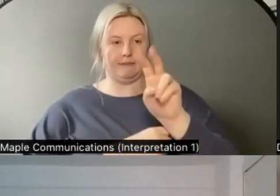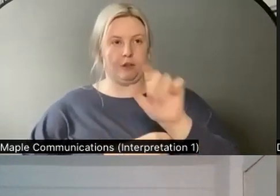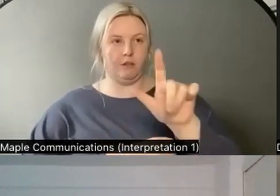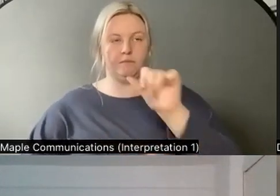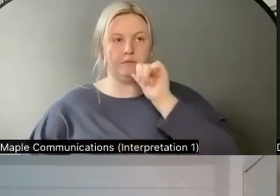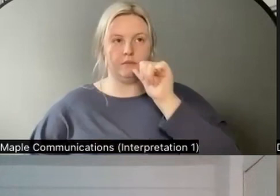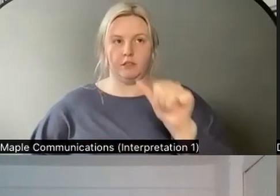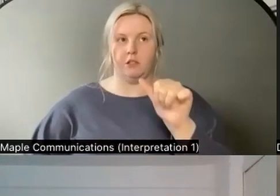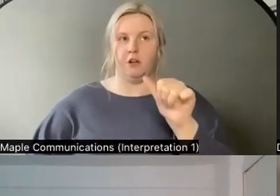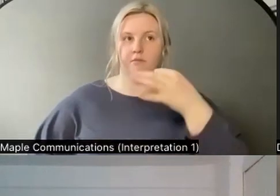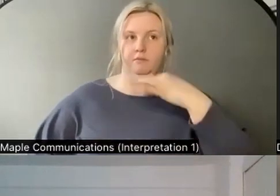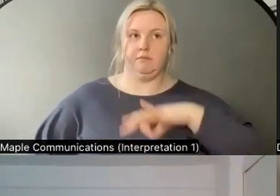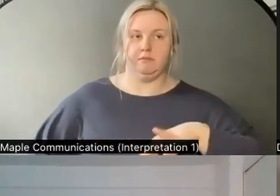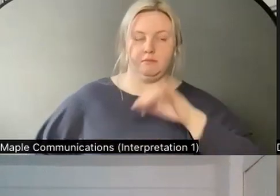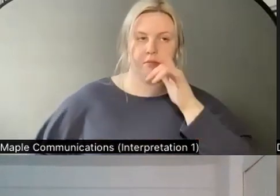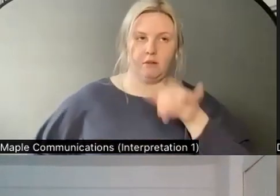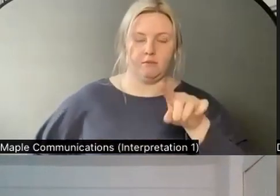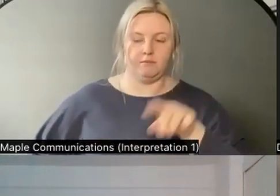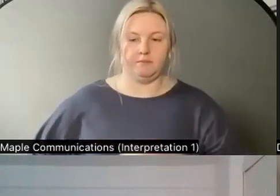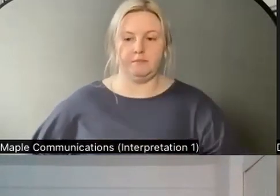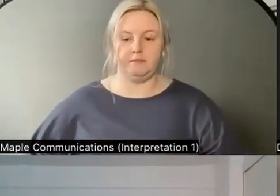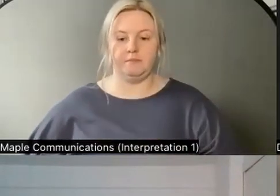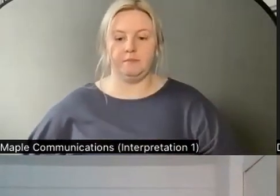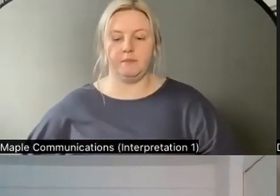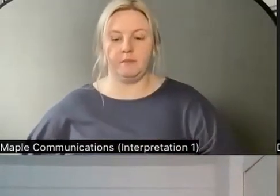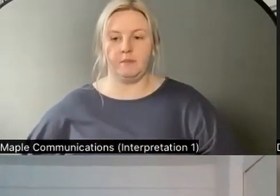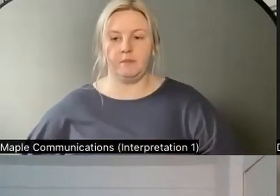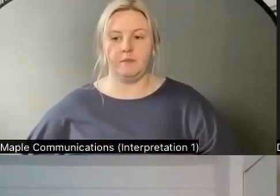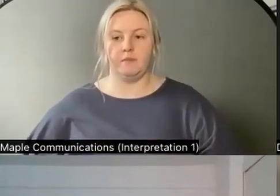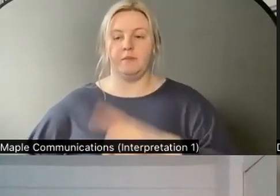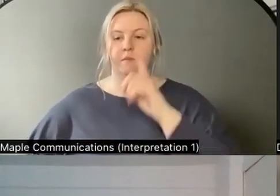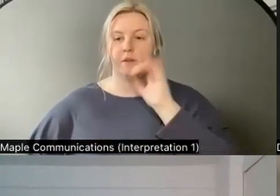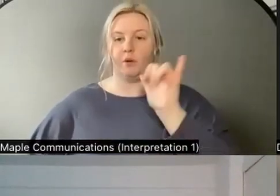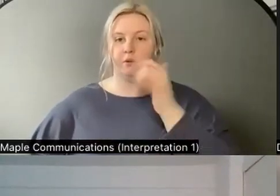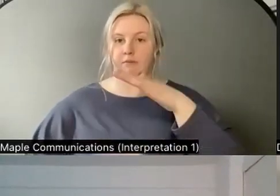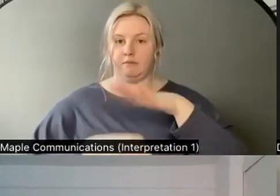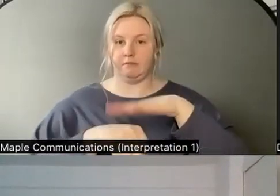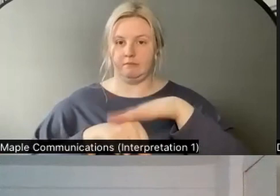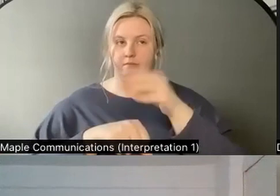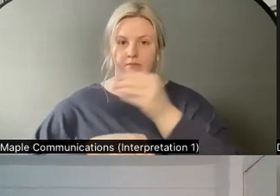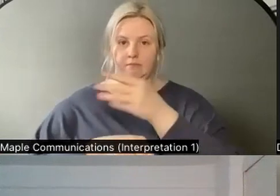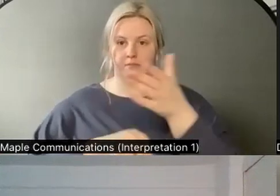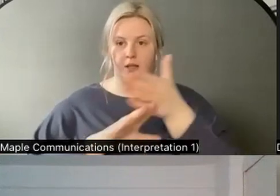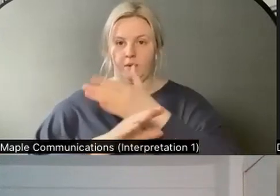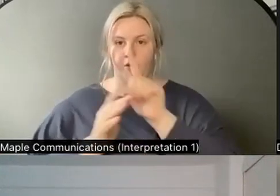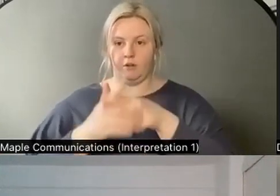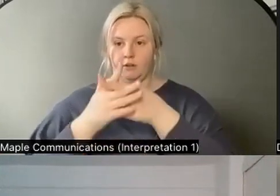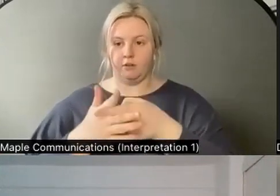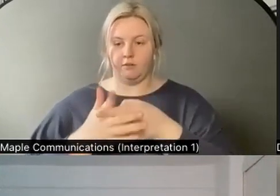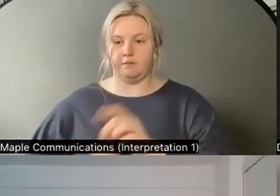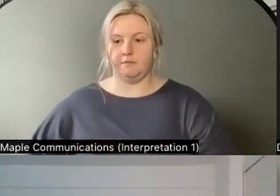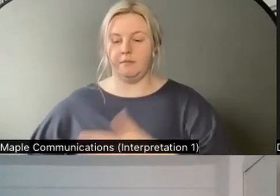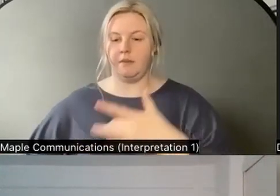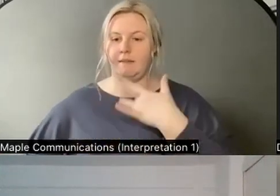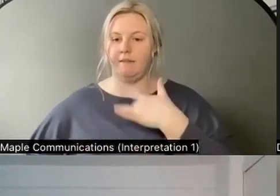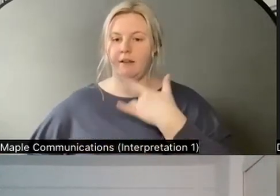And probably a big content warning here. I feel a little bit hypocritical